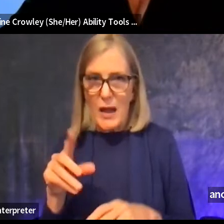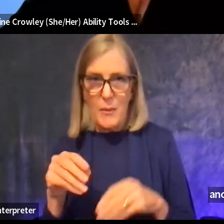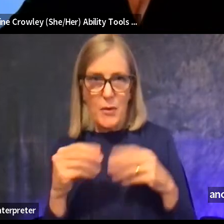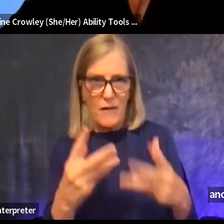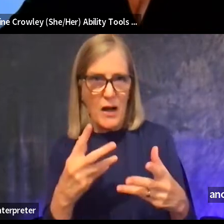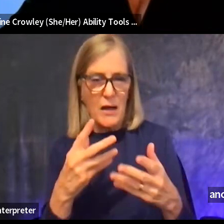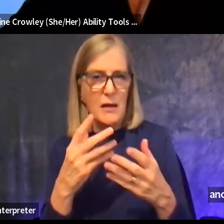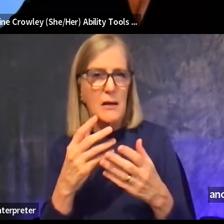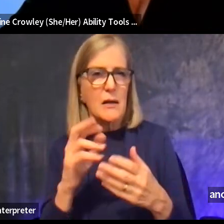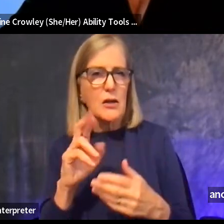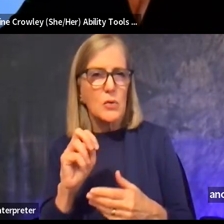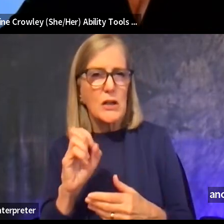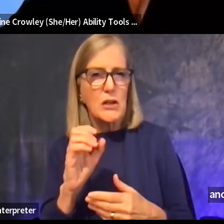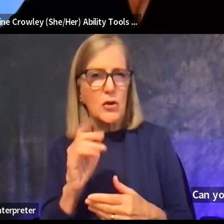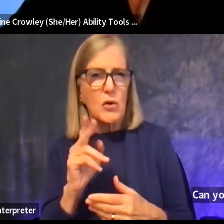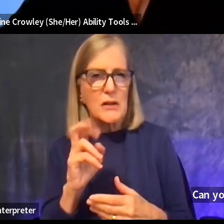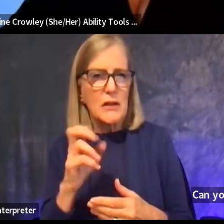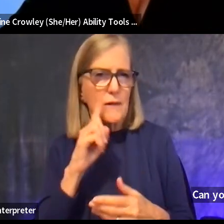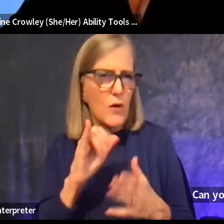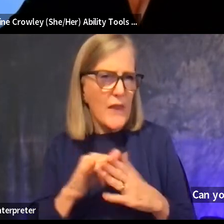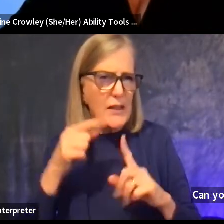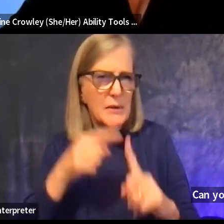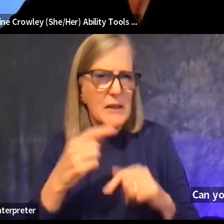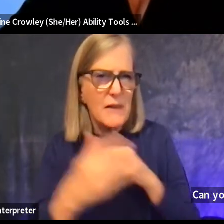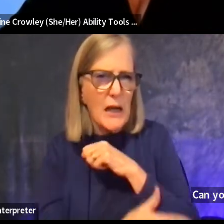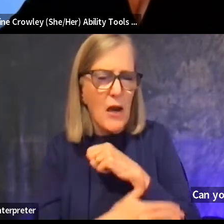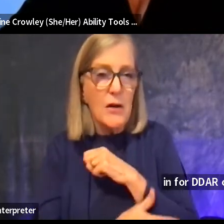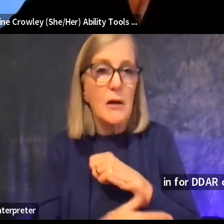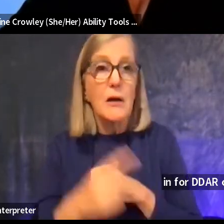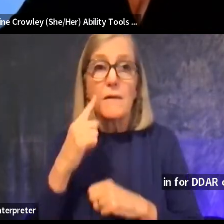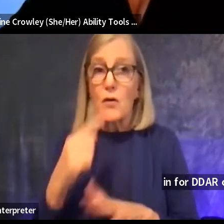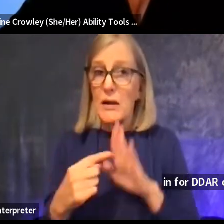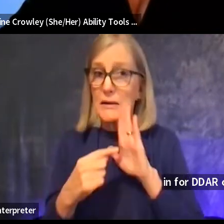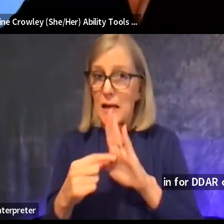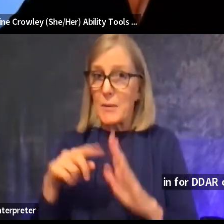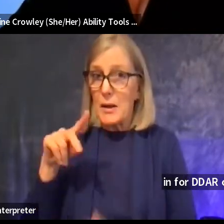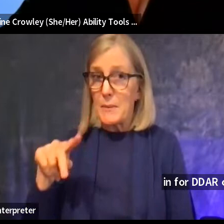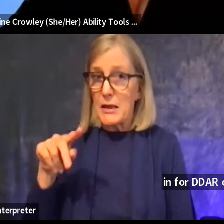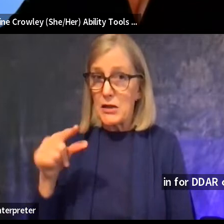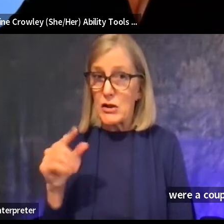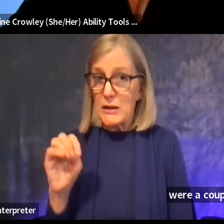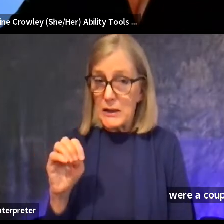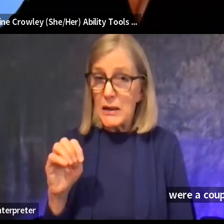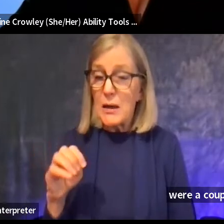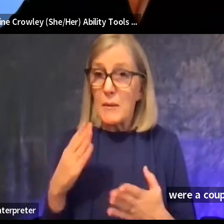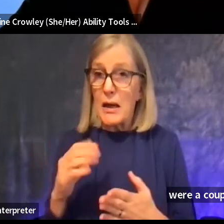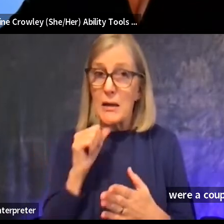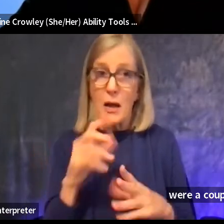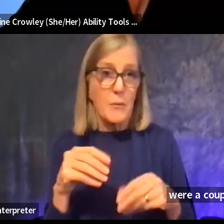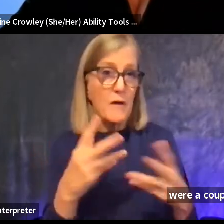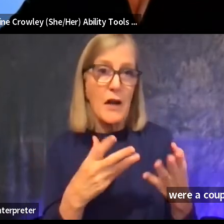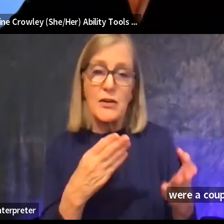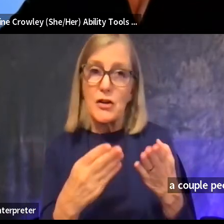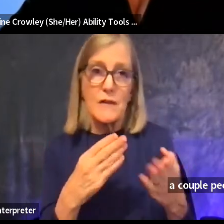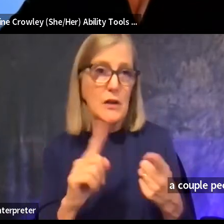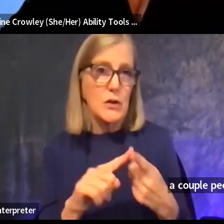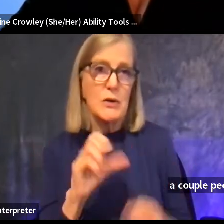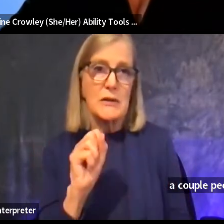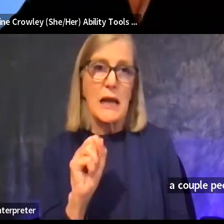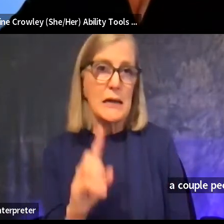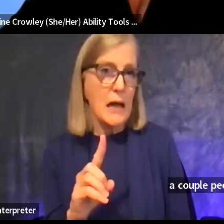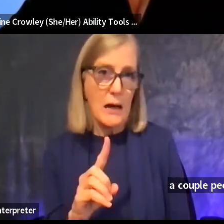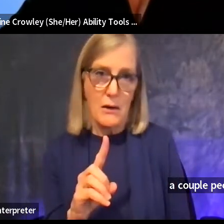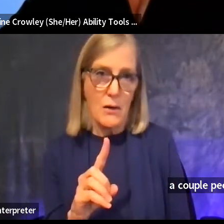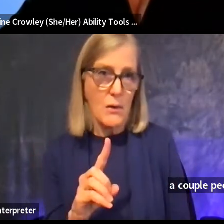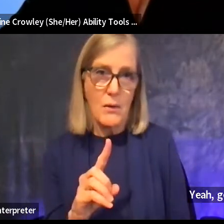county. You know, for instance, PG&E may not provide services to San Diego because